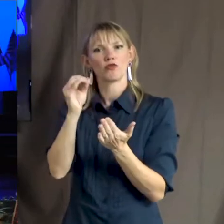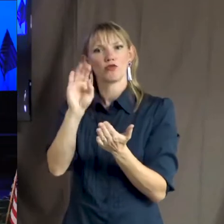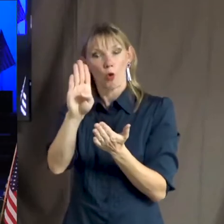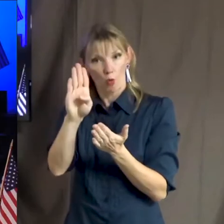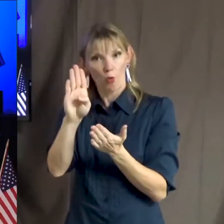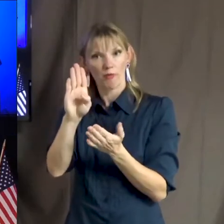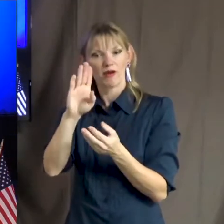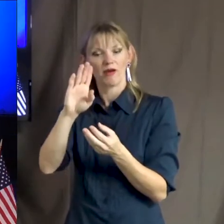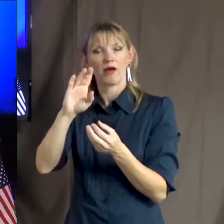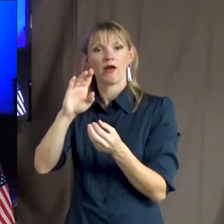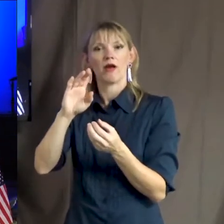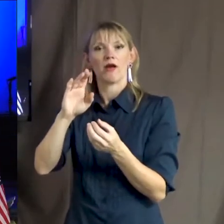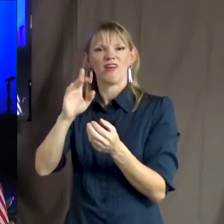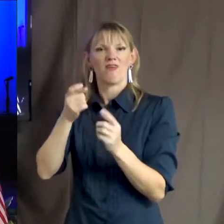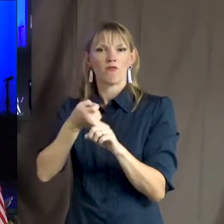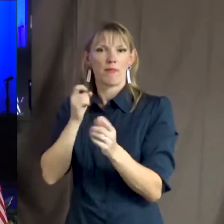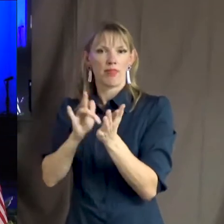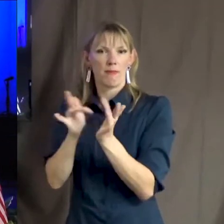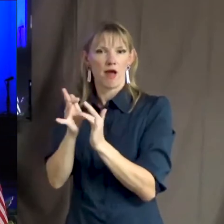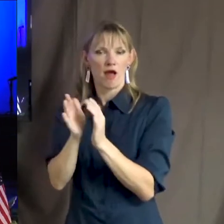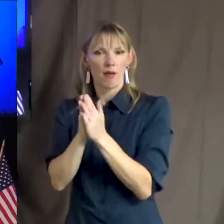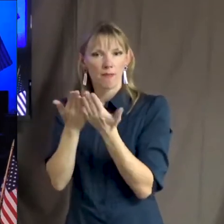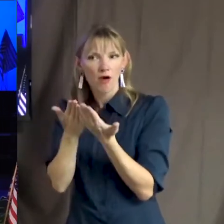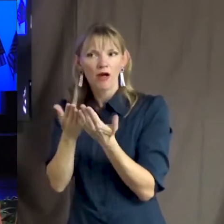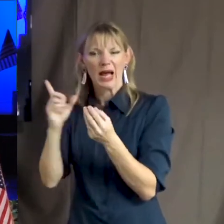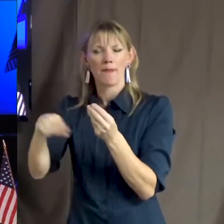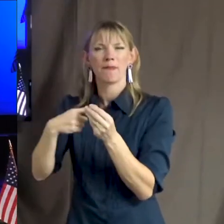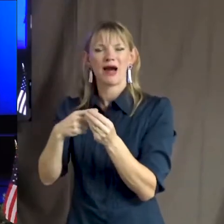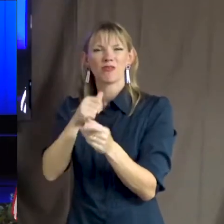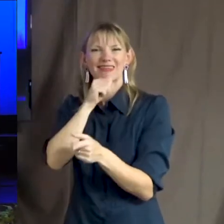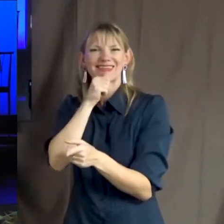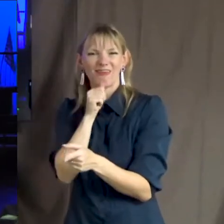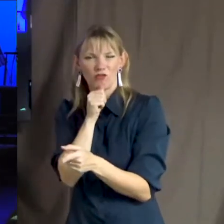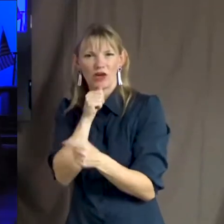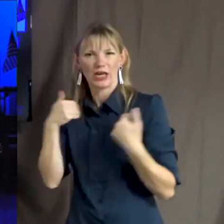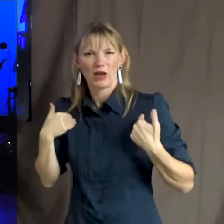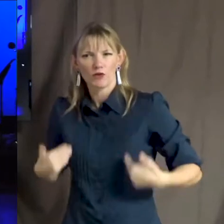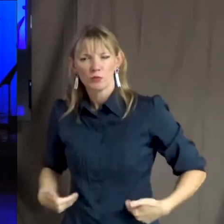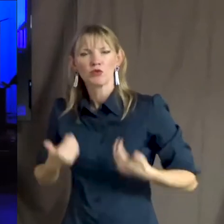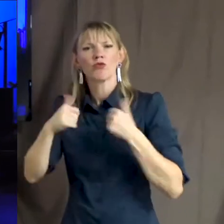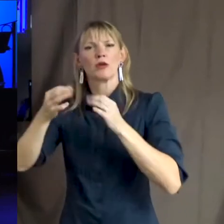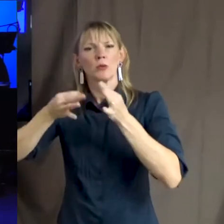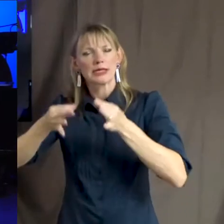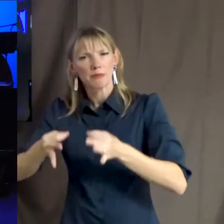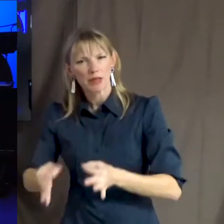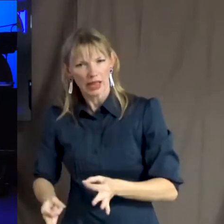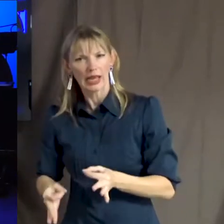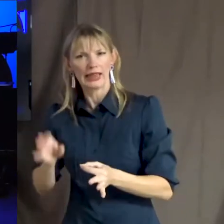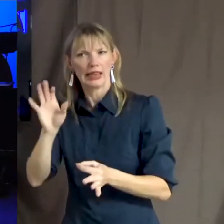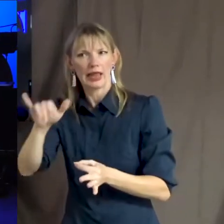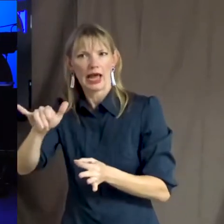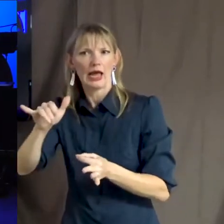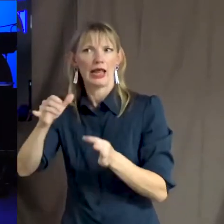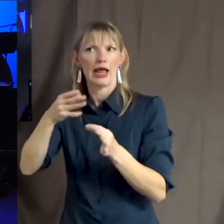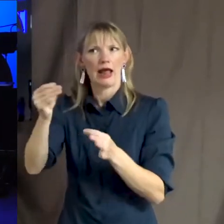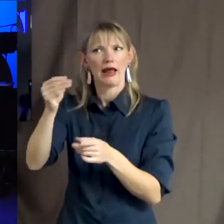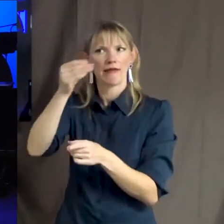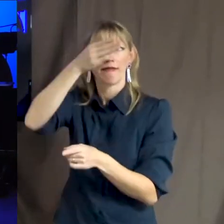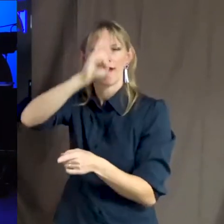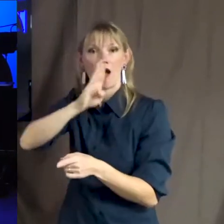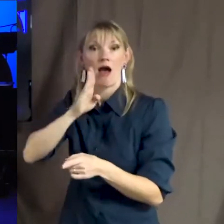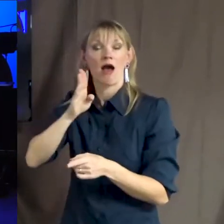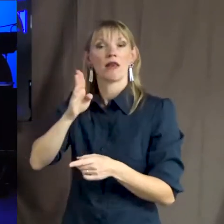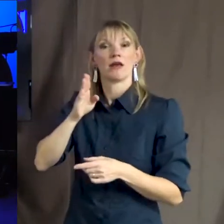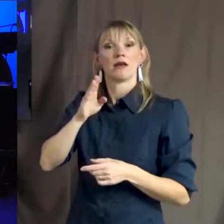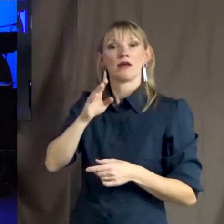about the suffering of human beings and trying to explain that in light of the existence of God. And he asked Mrs. Auld